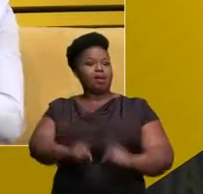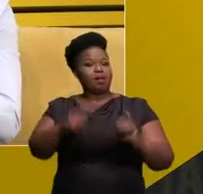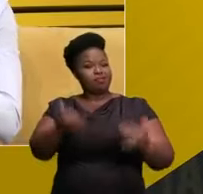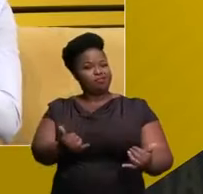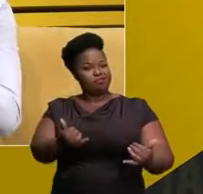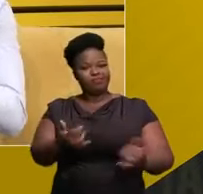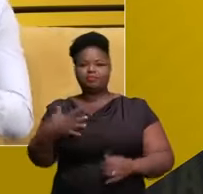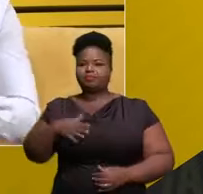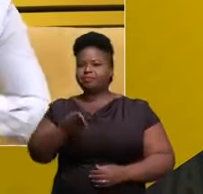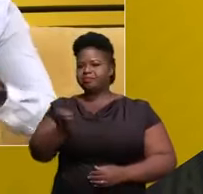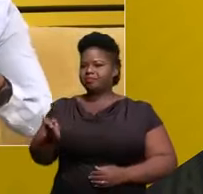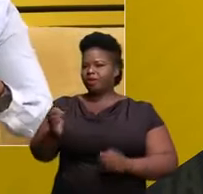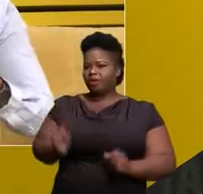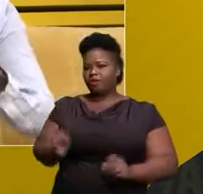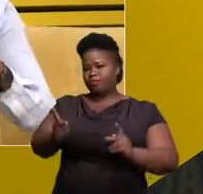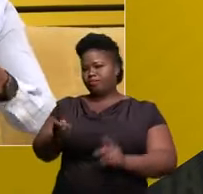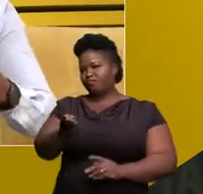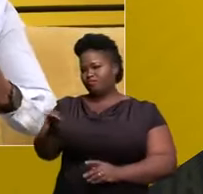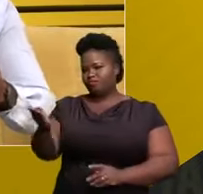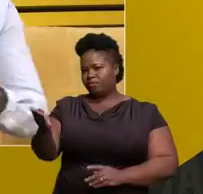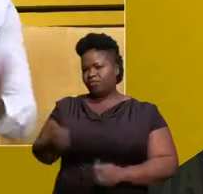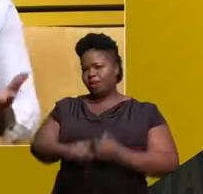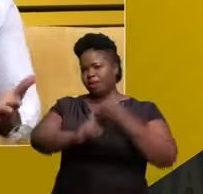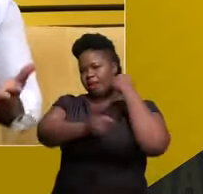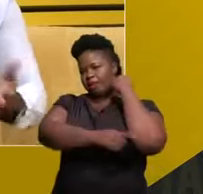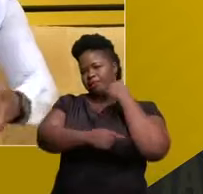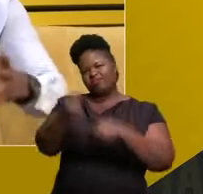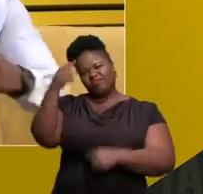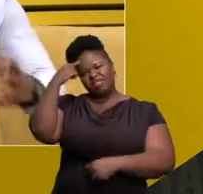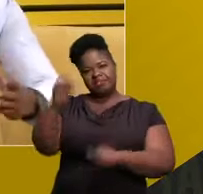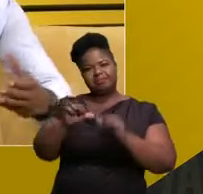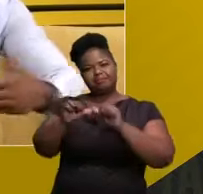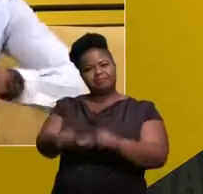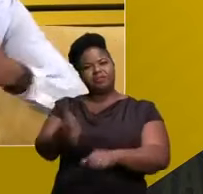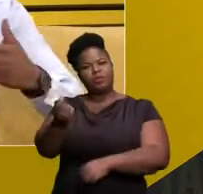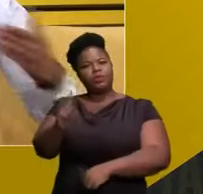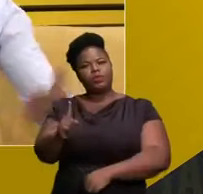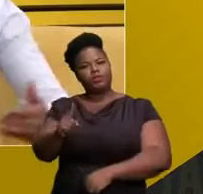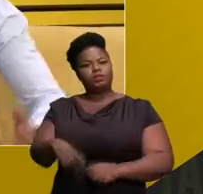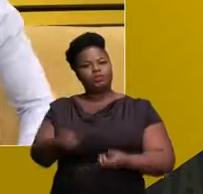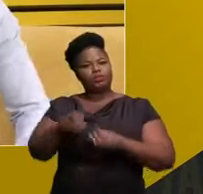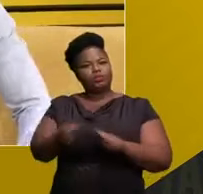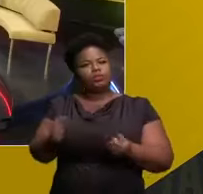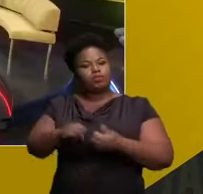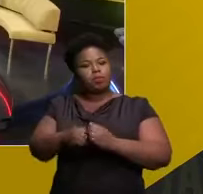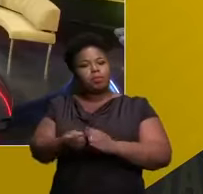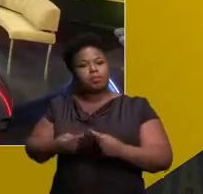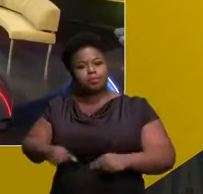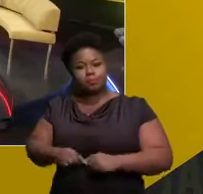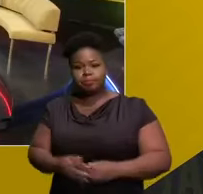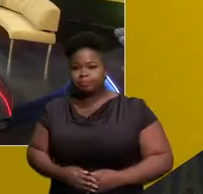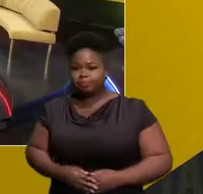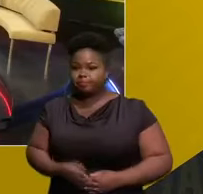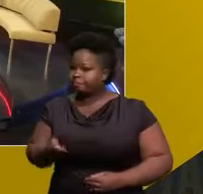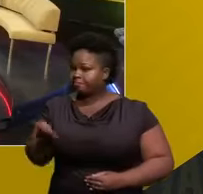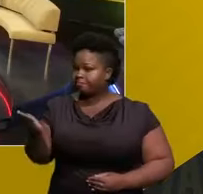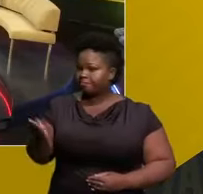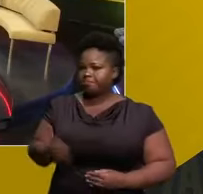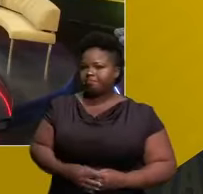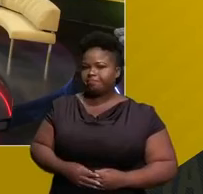ake sinike nje ithuba mhlambe basinike ukugcina ukuthi singenzani physically ukuthi si solve le inkinga esinazo. Yeah, I think can start with Putin